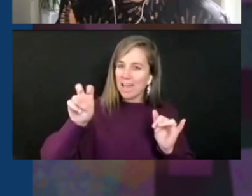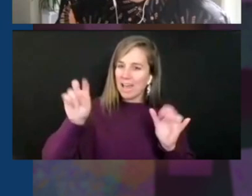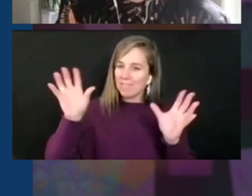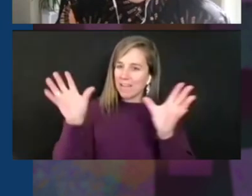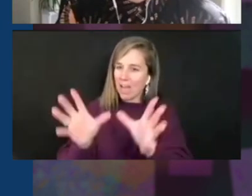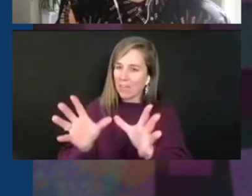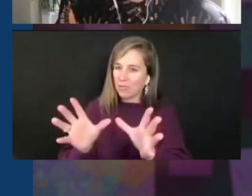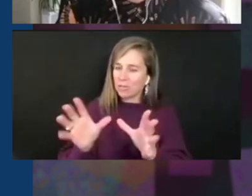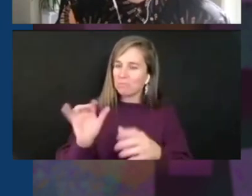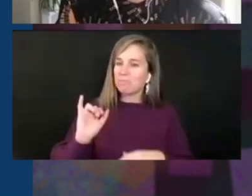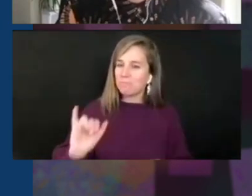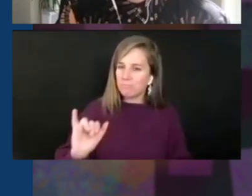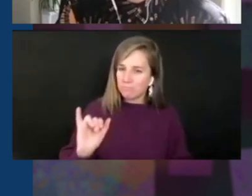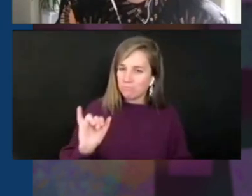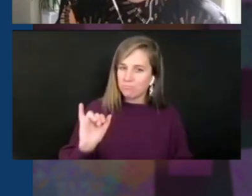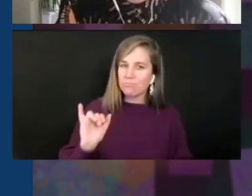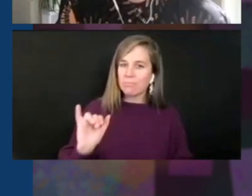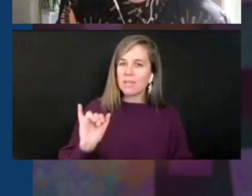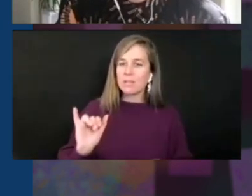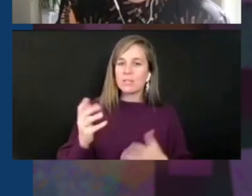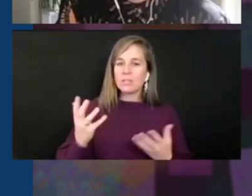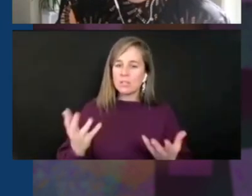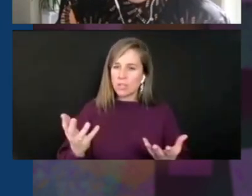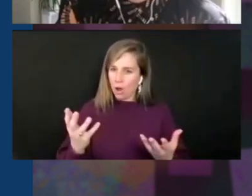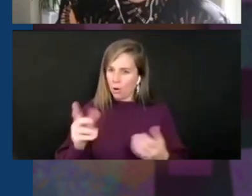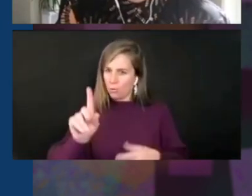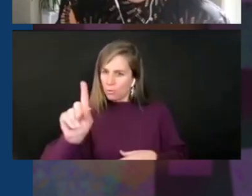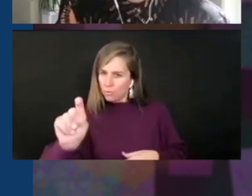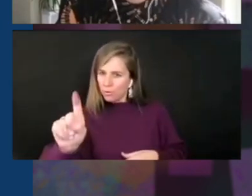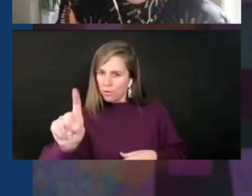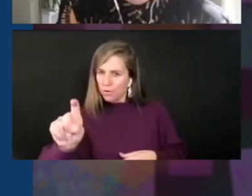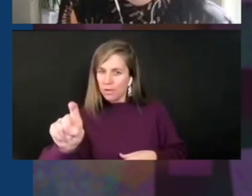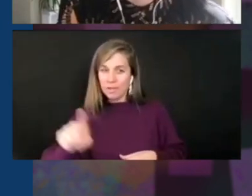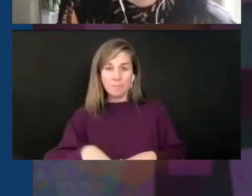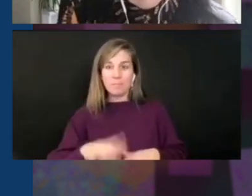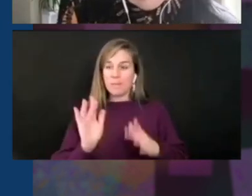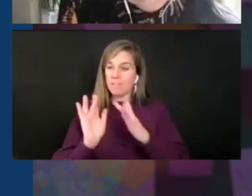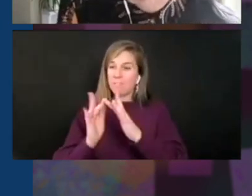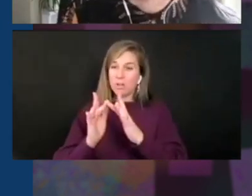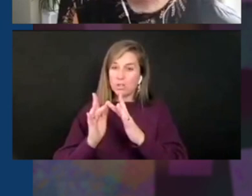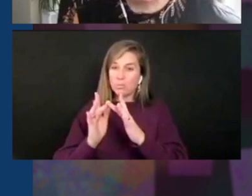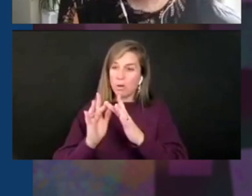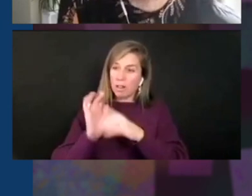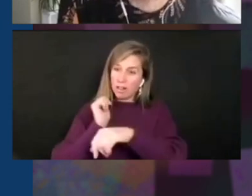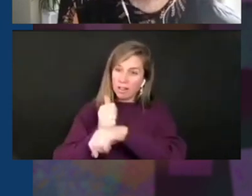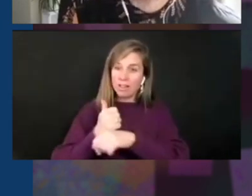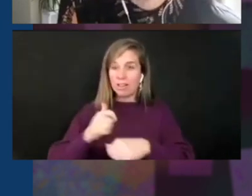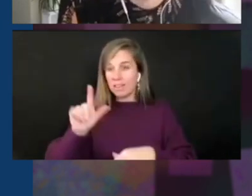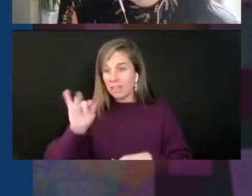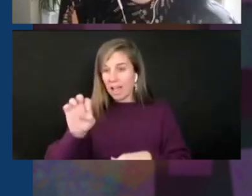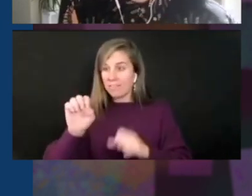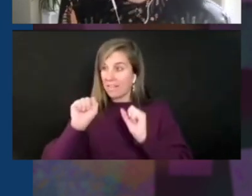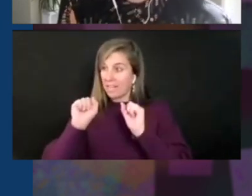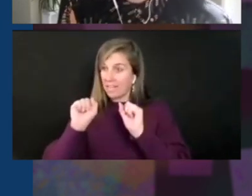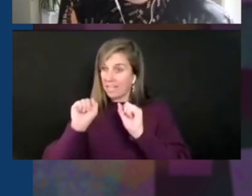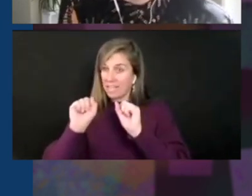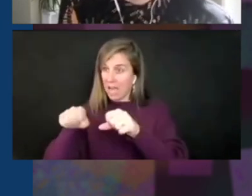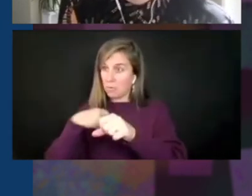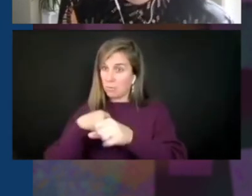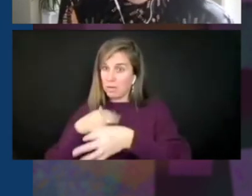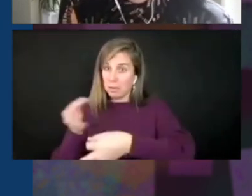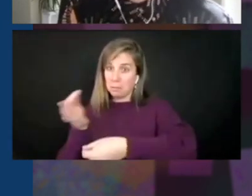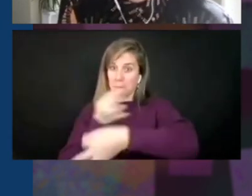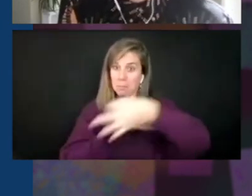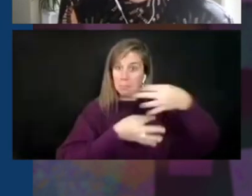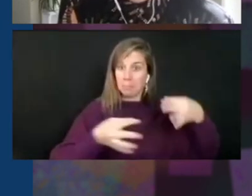Can we fulfill what we are missing in our virtual lives with a fresh, re-envisioned in-person gathering that is